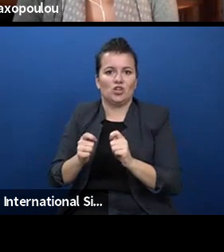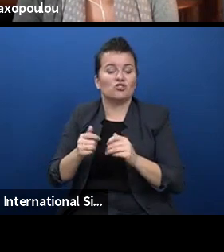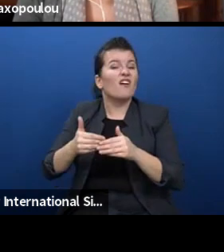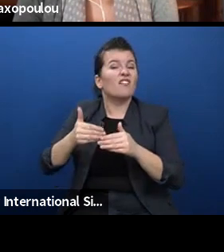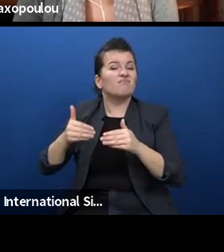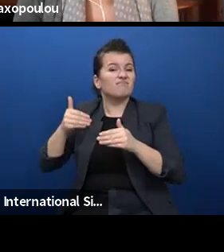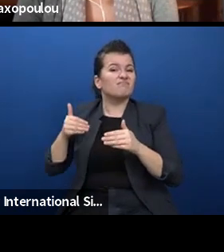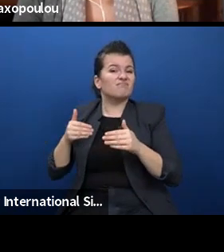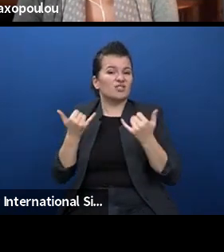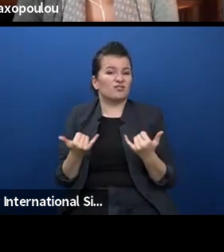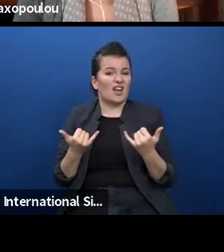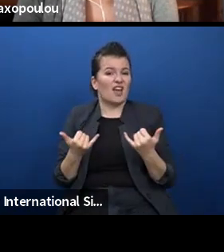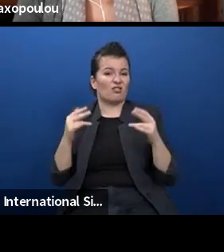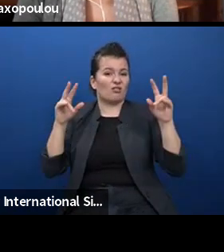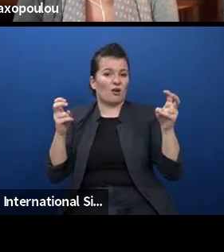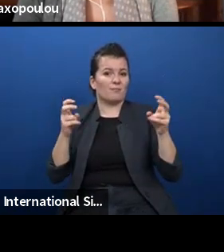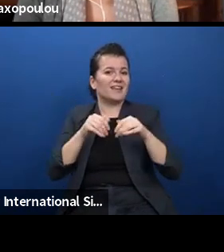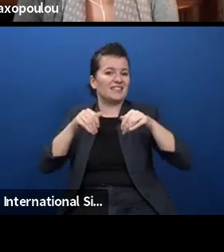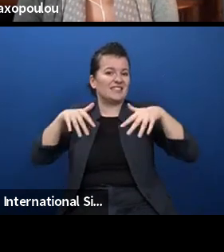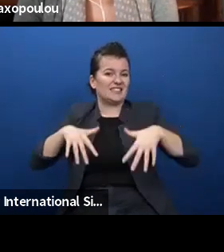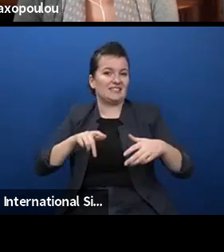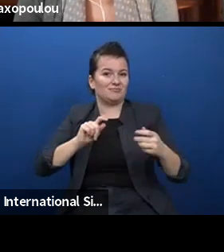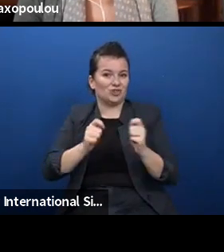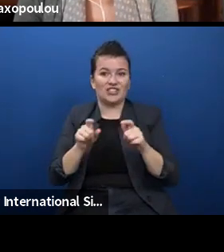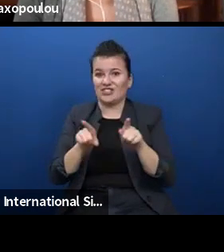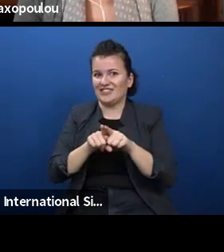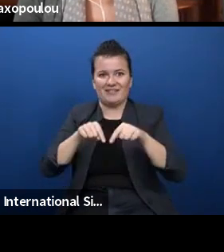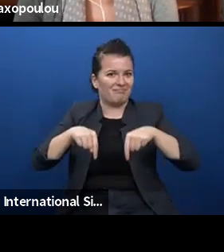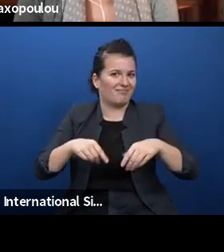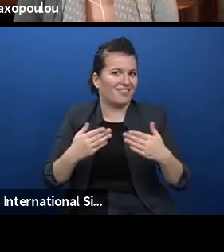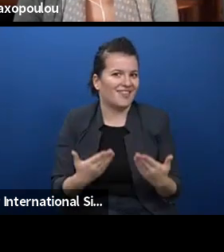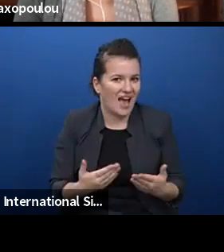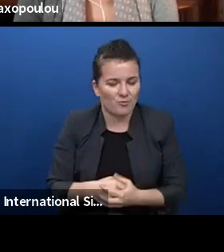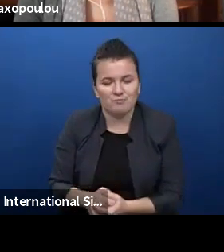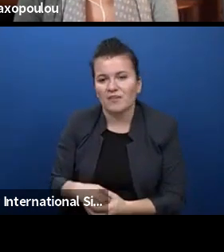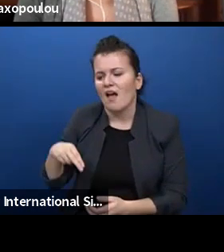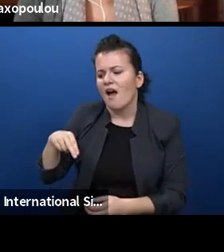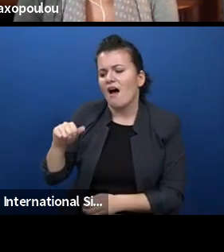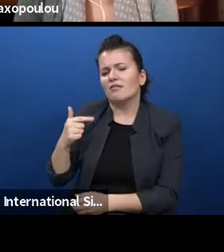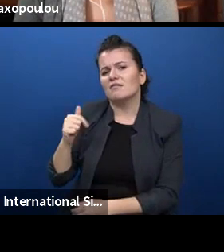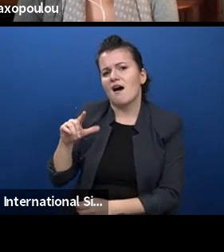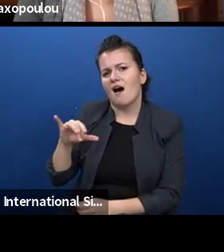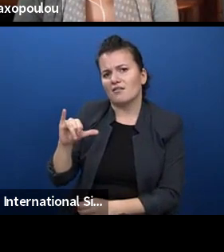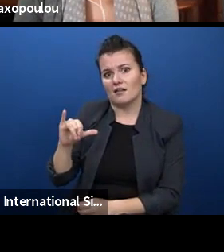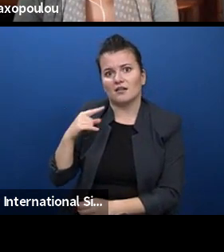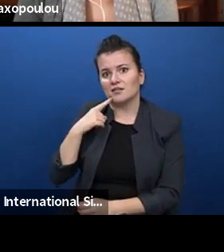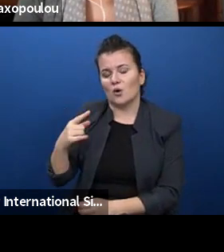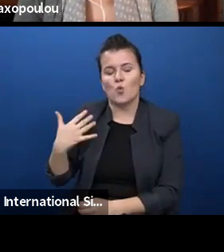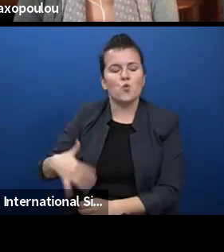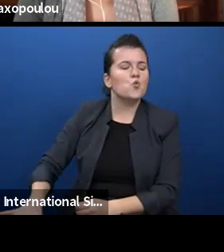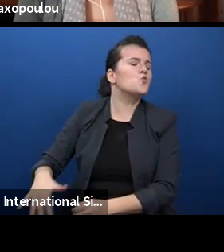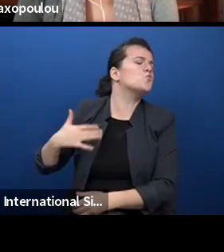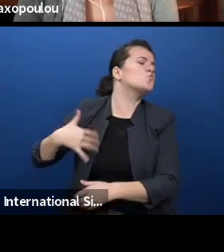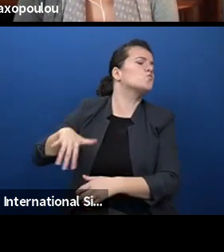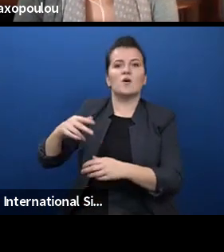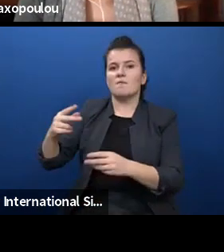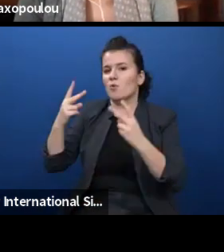And I think that system change, I think it was Natalie who spoke about the absolutely crucial importance of